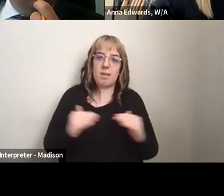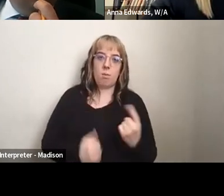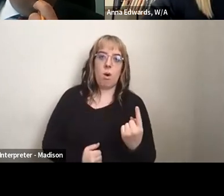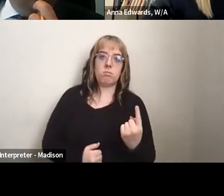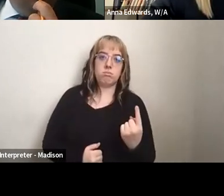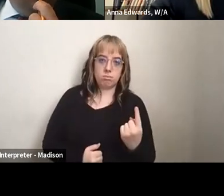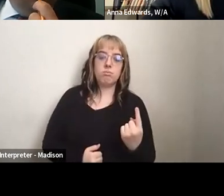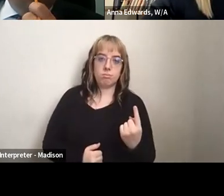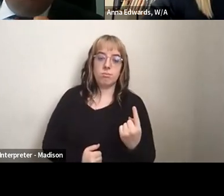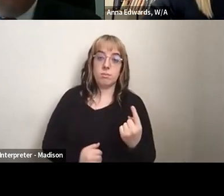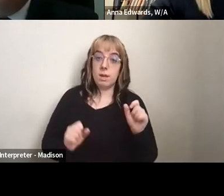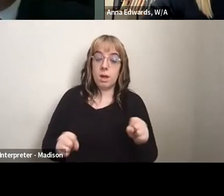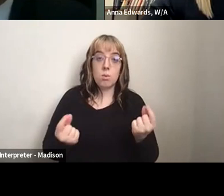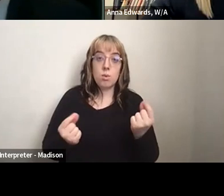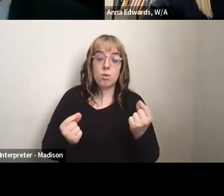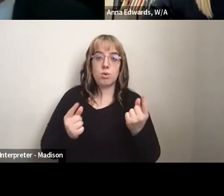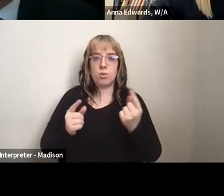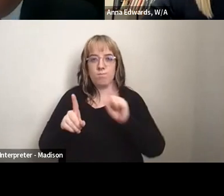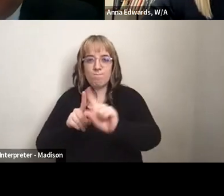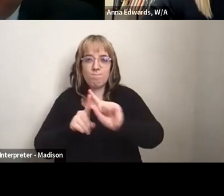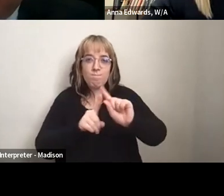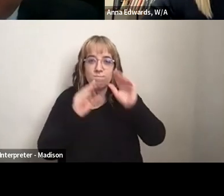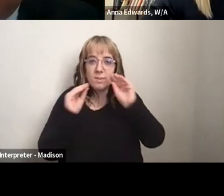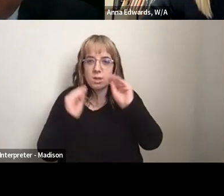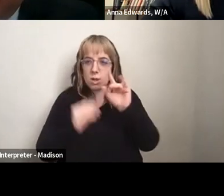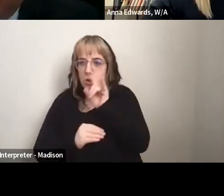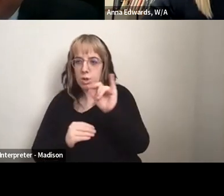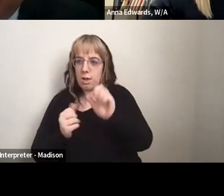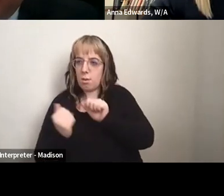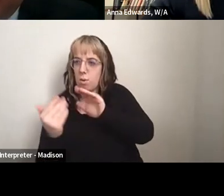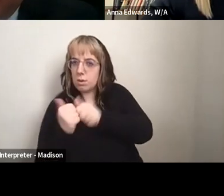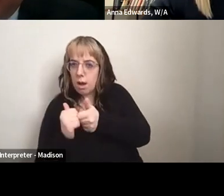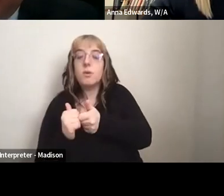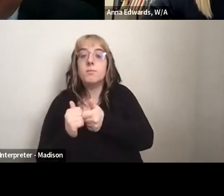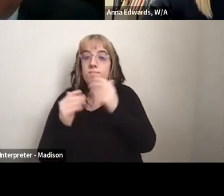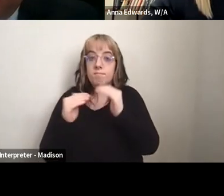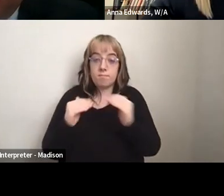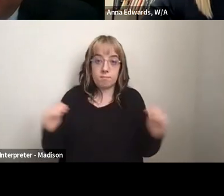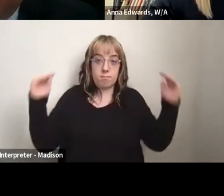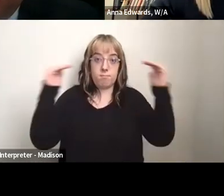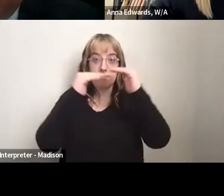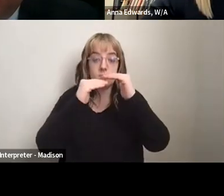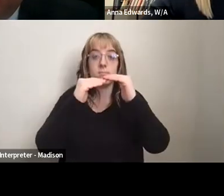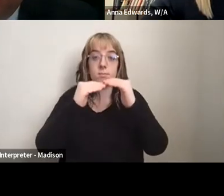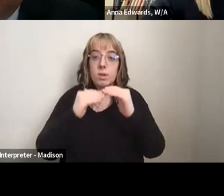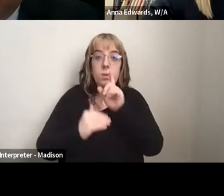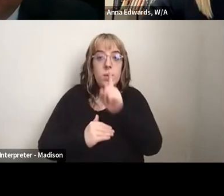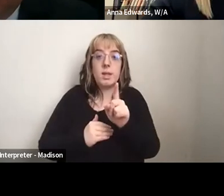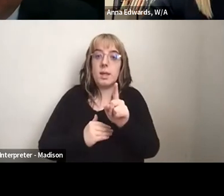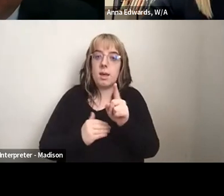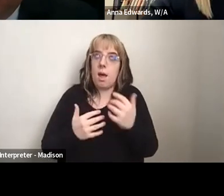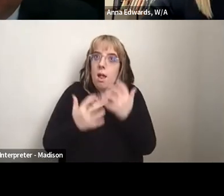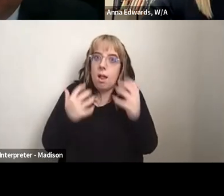able to differentiate instruction, but beyond the core, we are really linking into a lot of